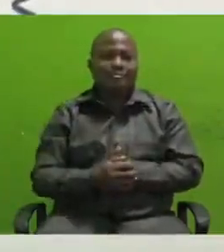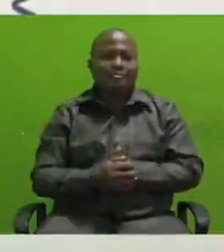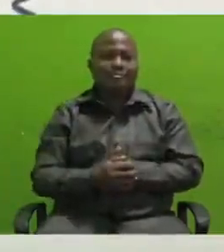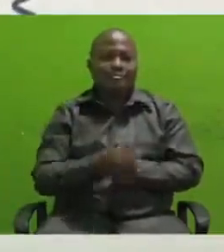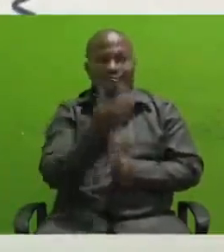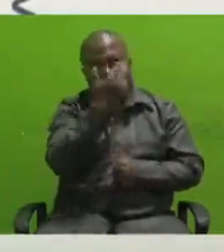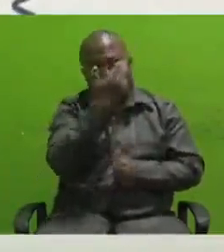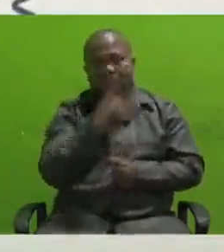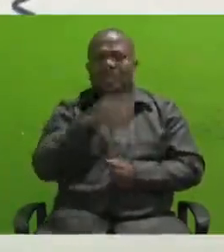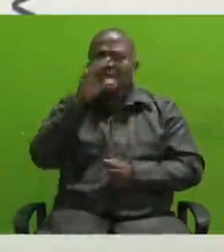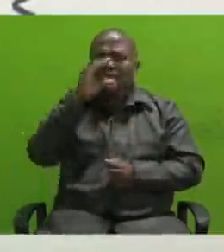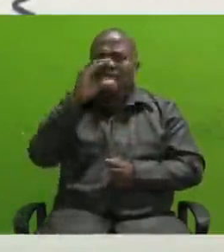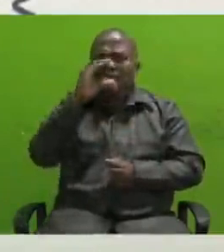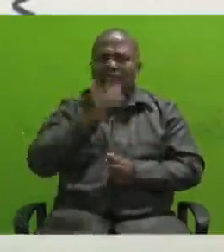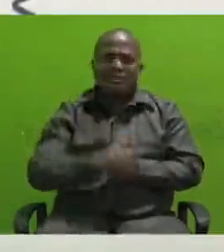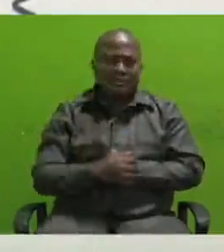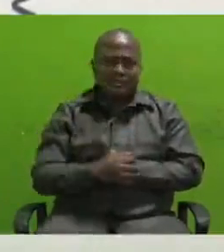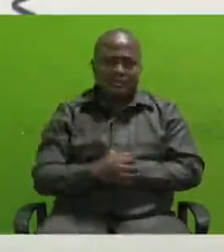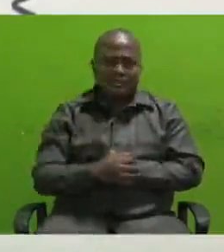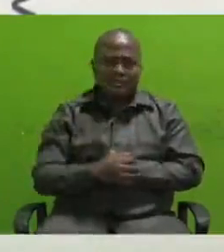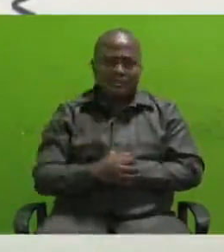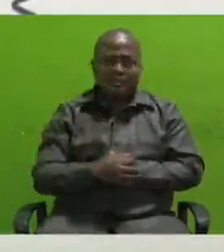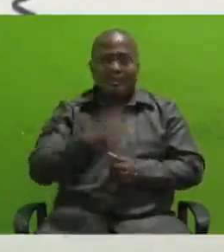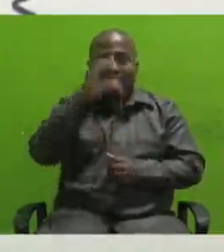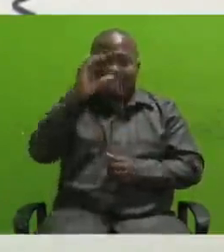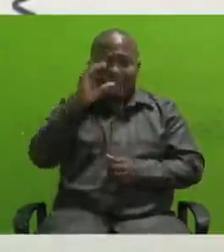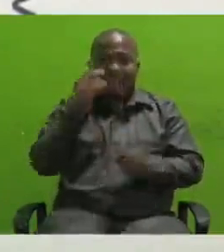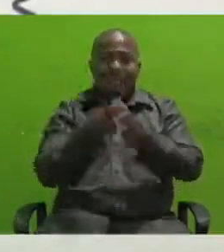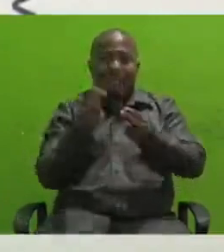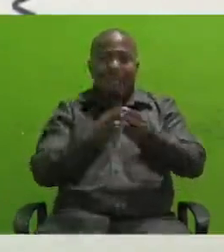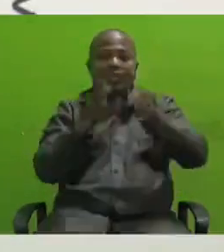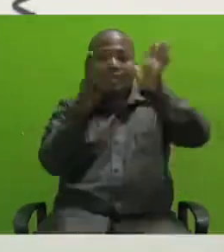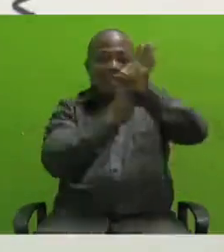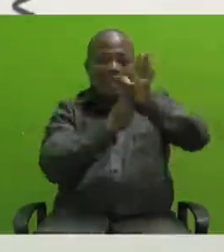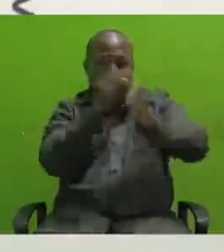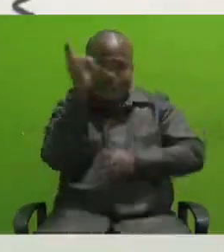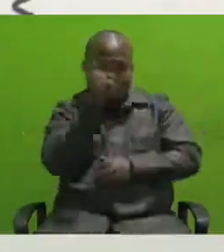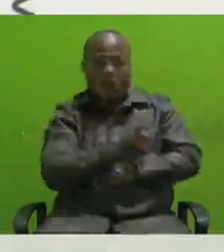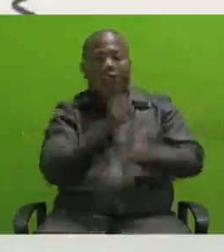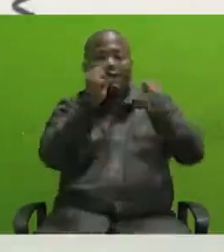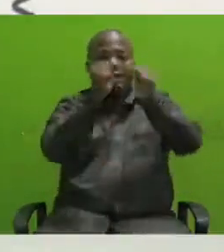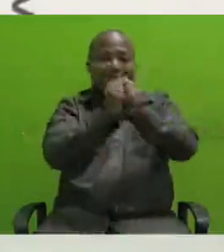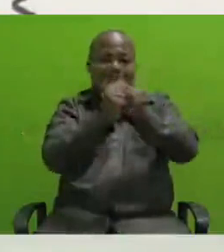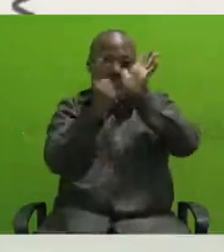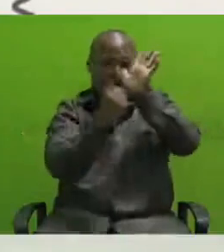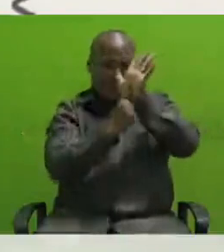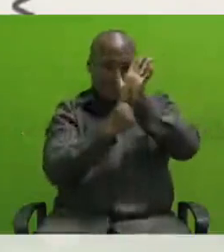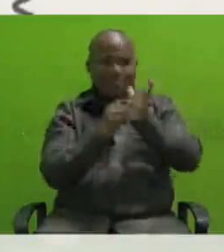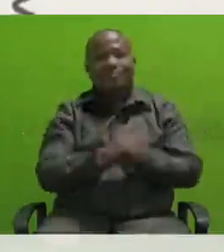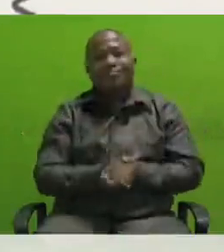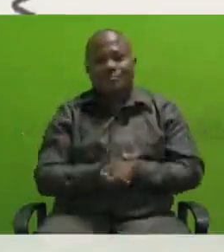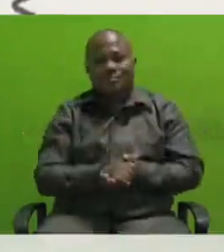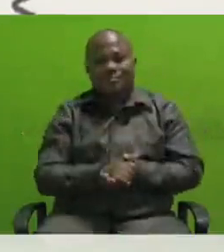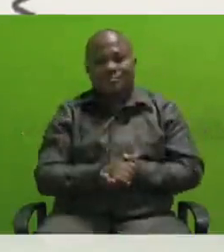2. C, of course, c is 9 over 16. 9 over